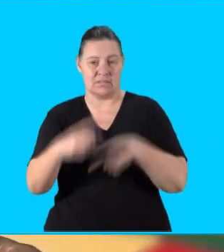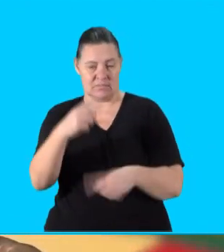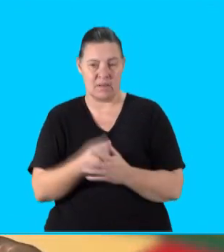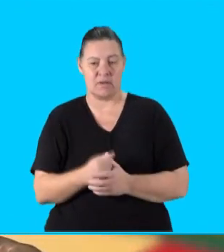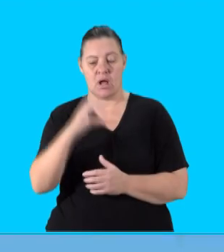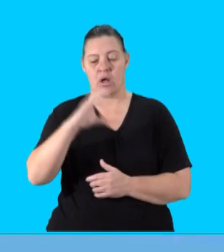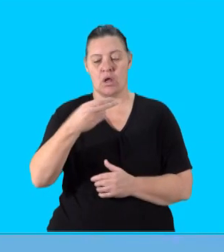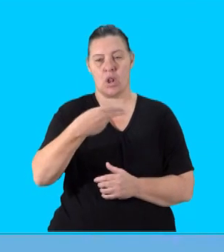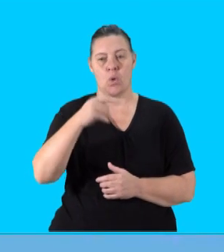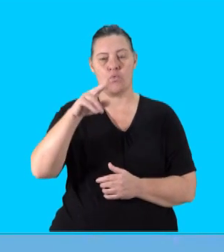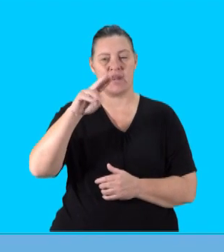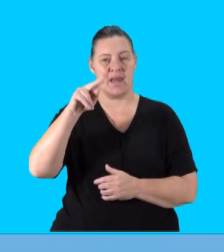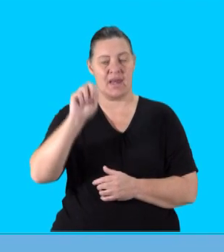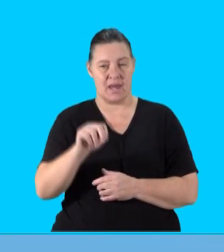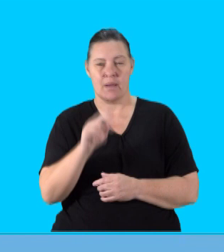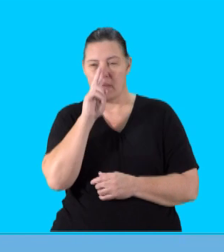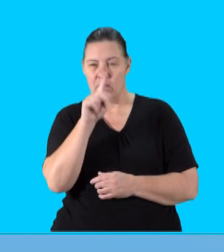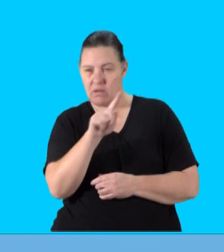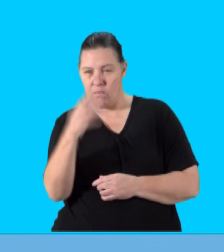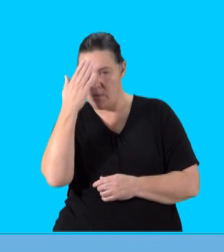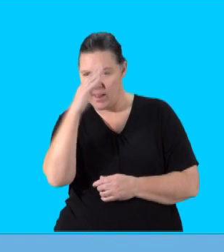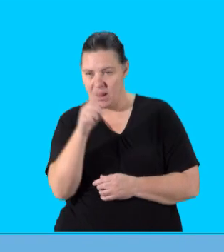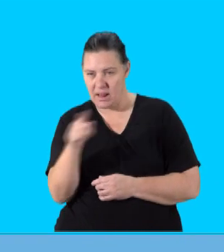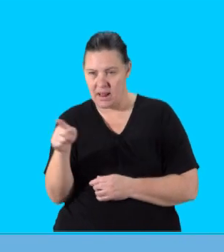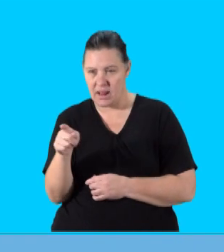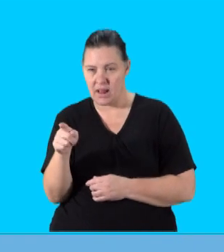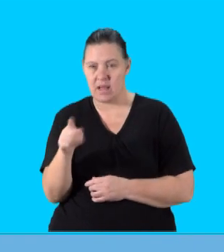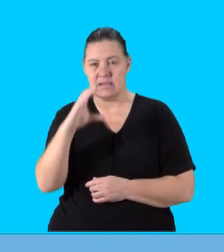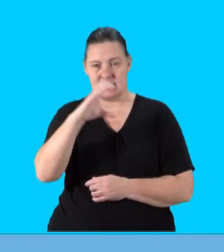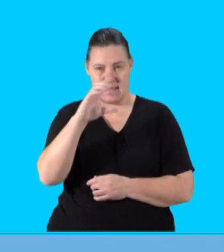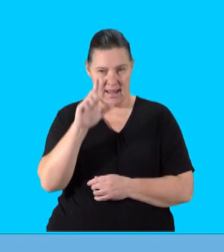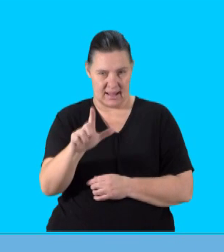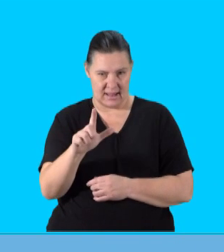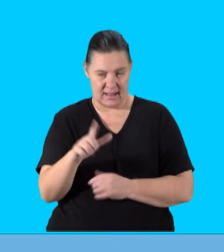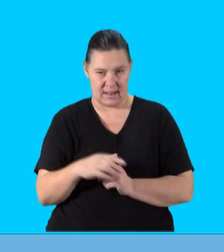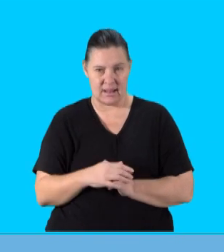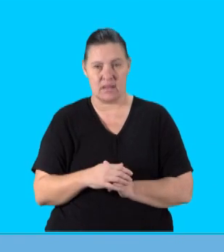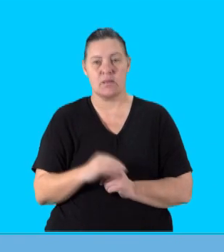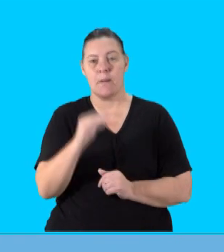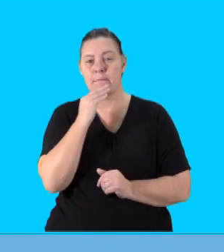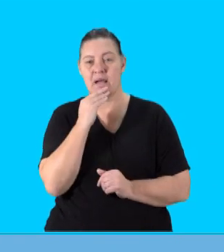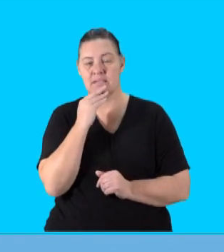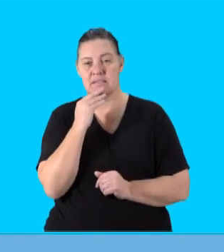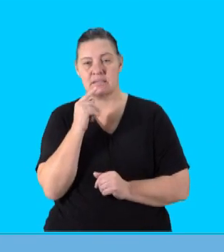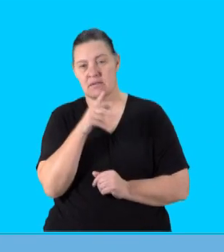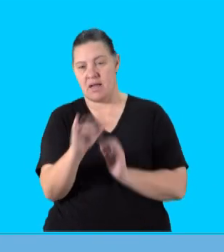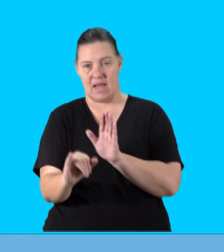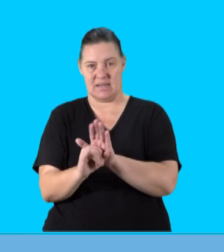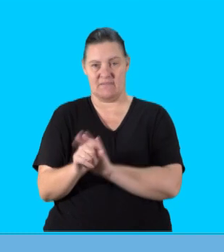So chlorine. So chlorine, we know that chlorine is Cl. So we need to find where we need